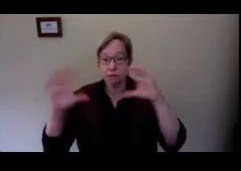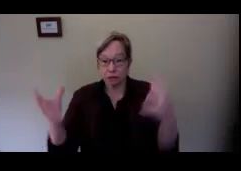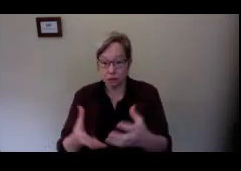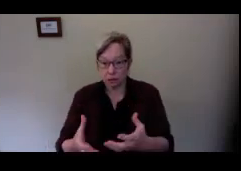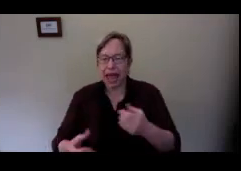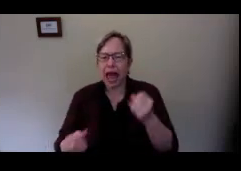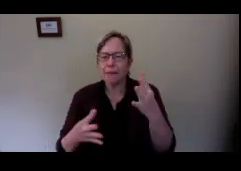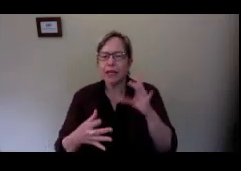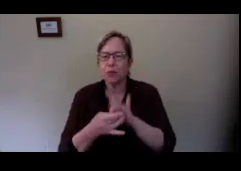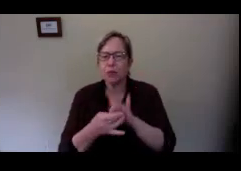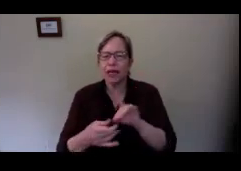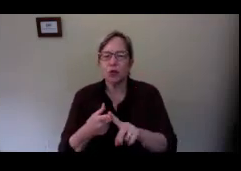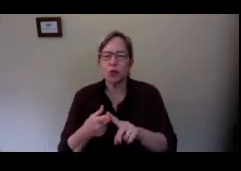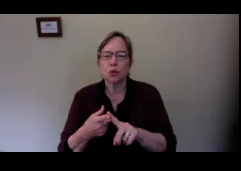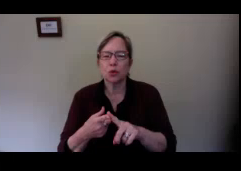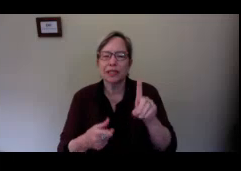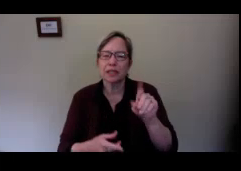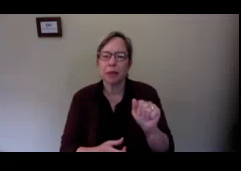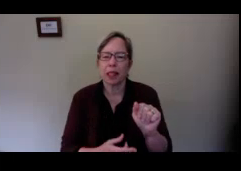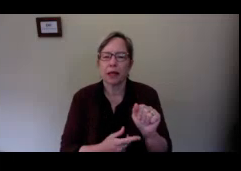Kimberly, 75%.